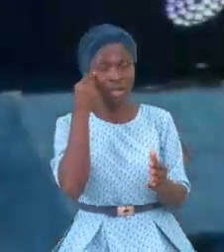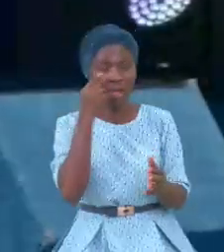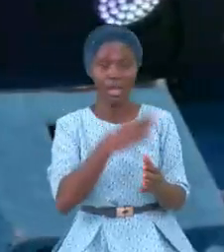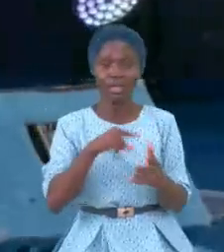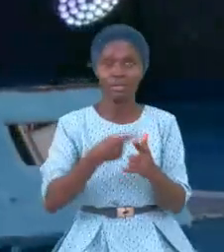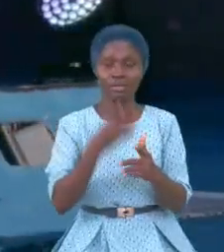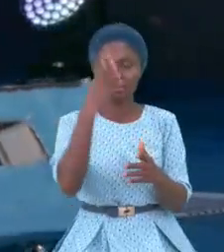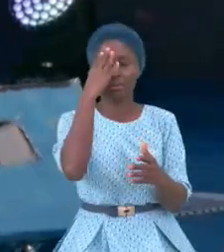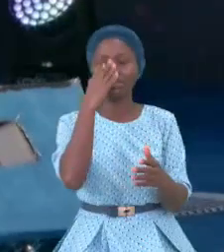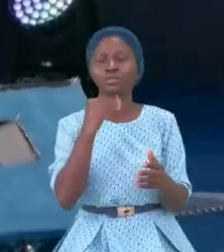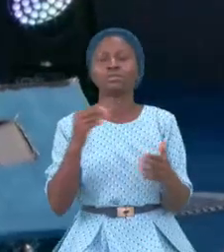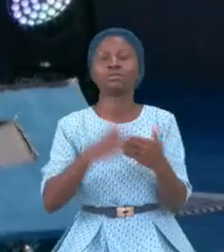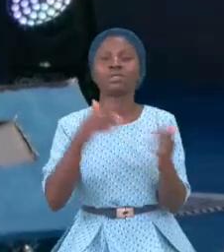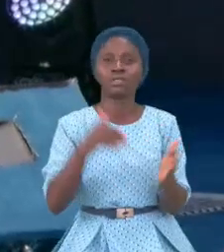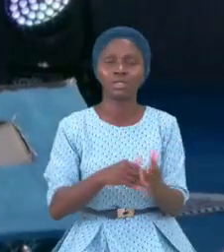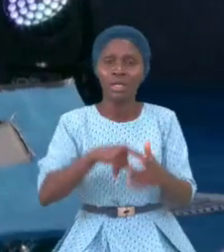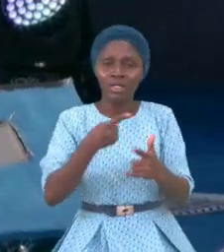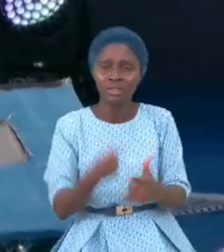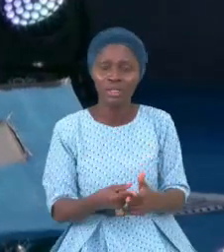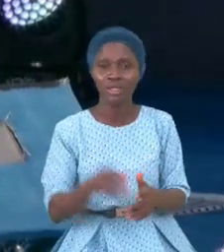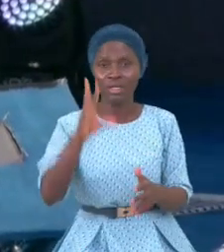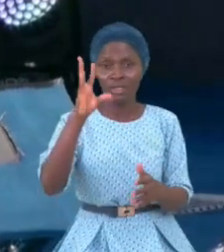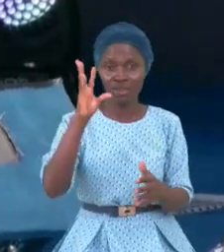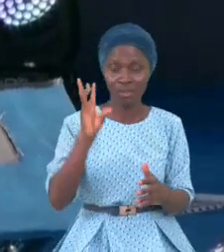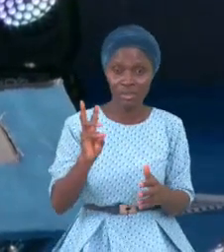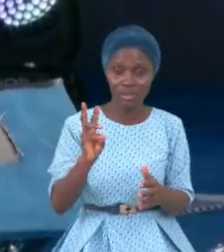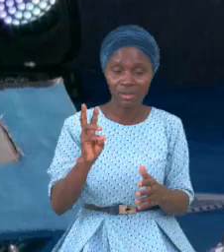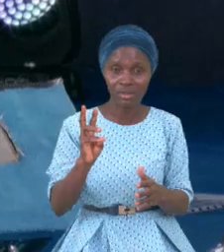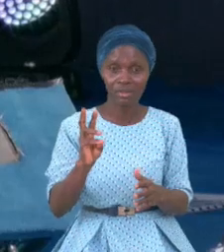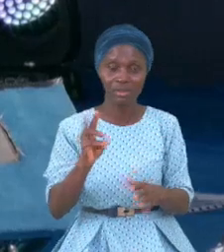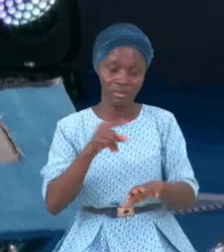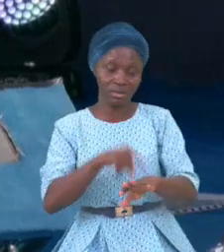the 6 o'clock, you normally wake up, you're about to wake up now, and the